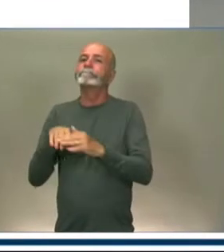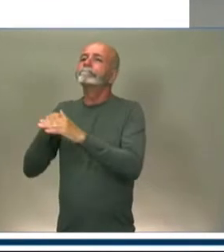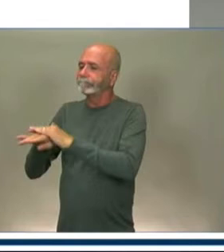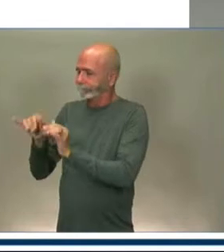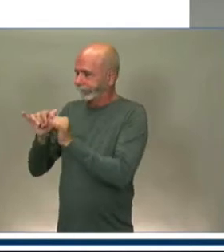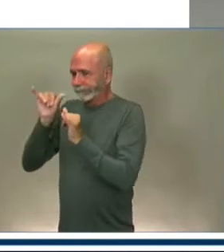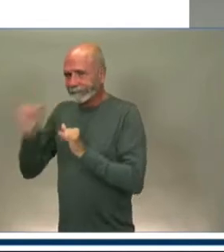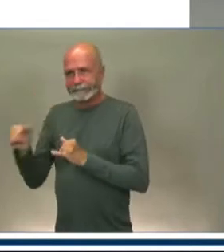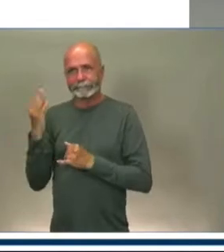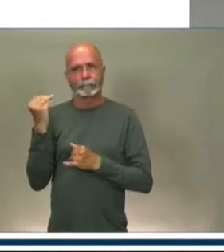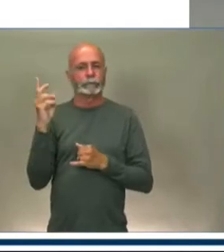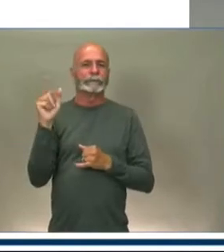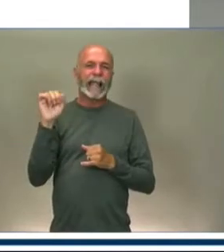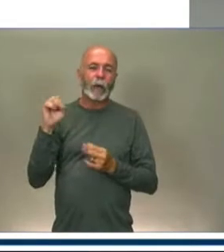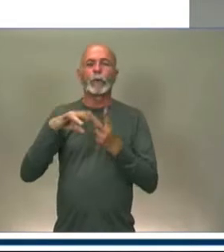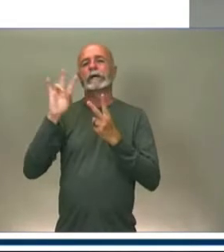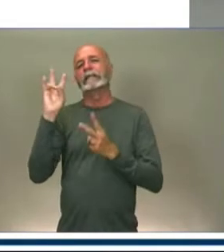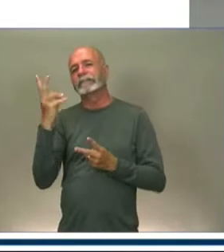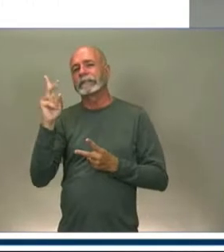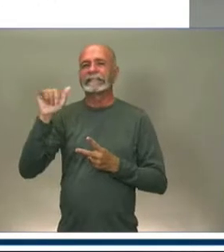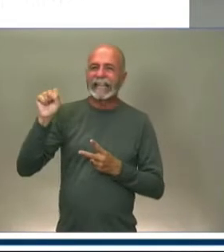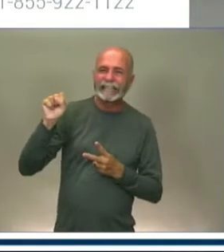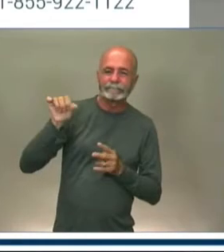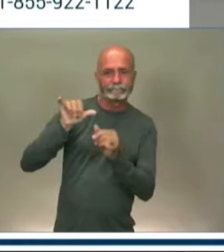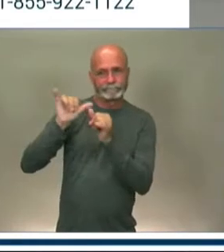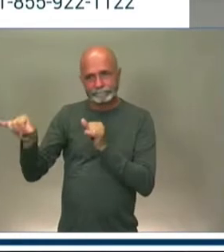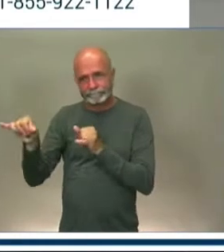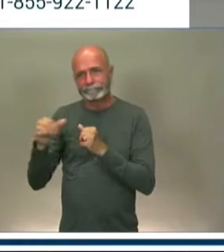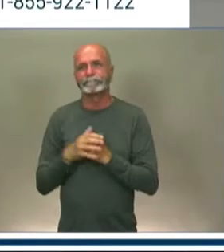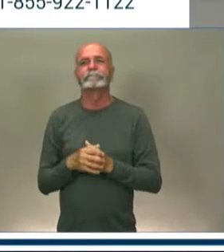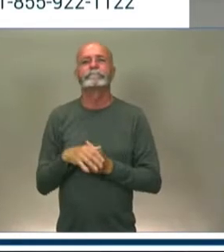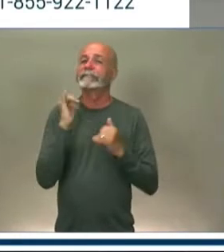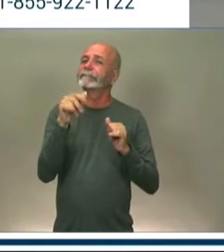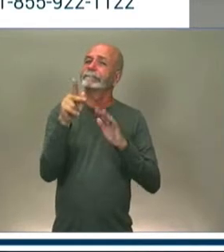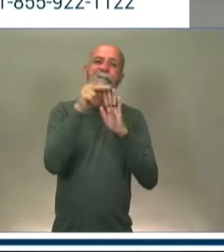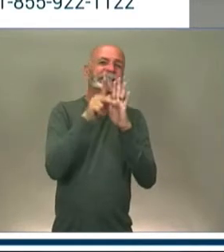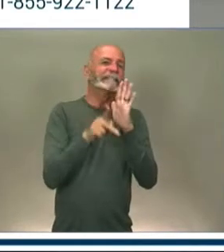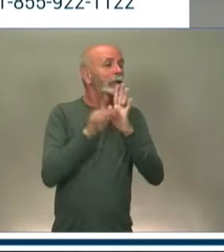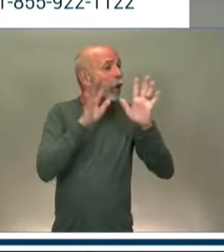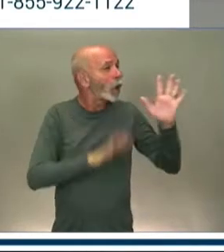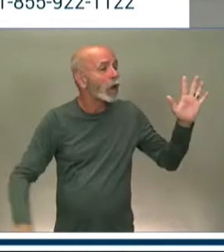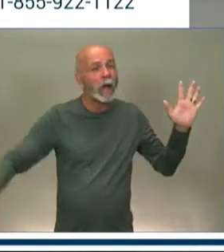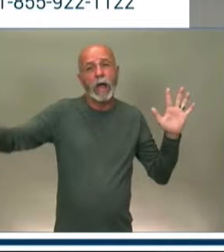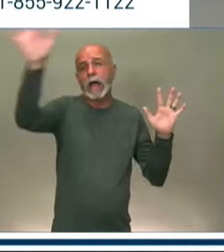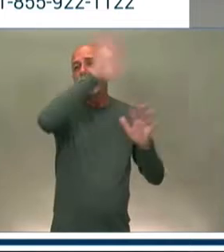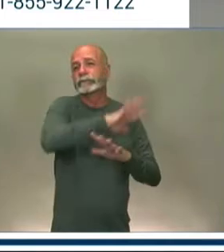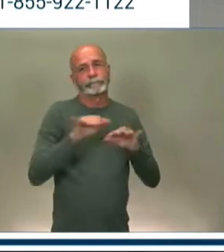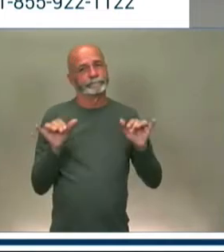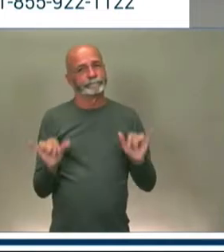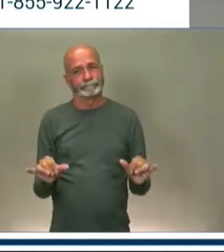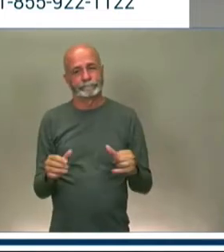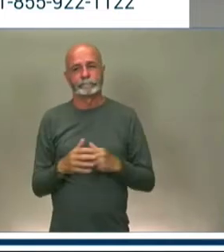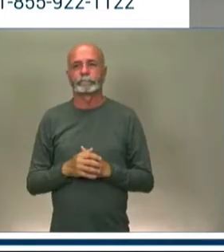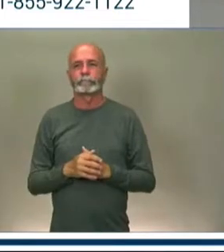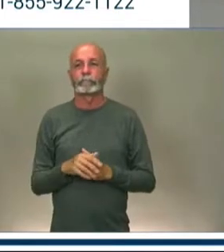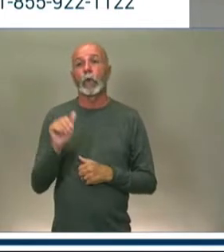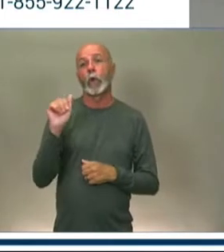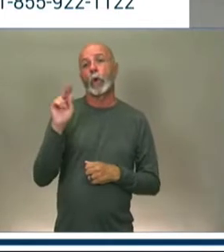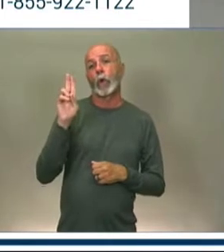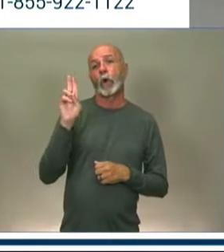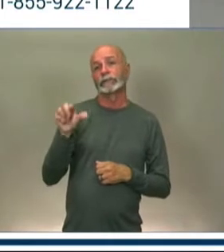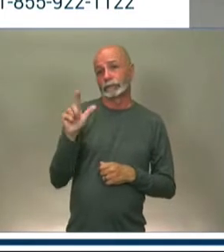and territories outside of Atlantic Canada. And starting August 25th at 8 a.m., we're